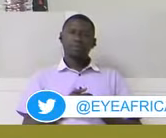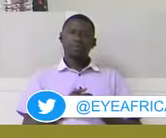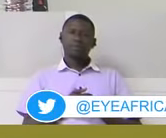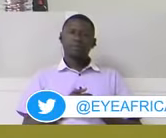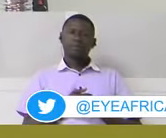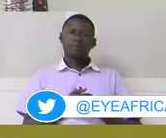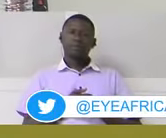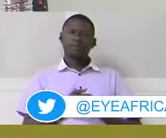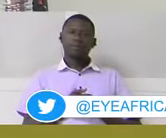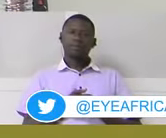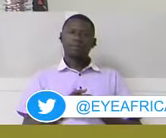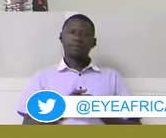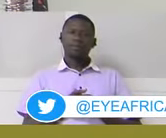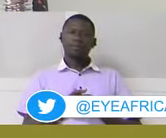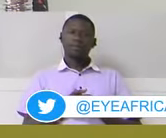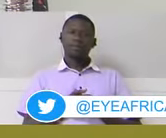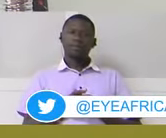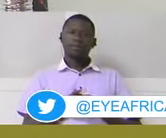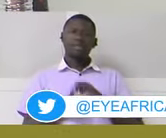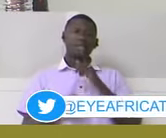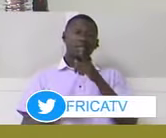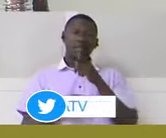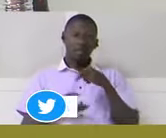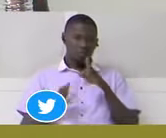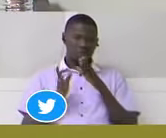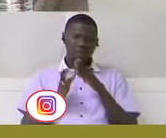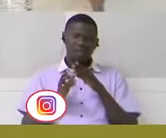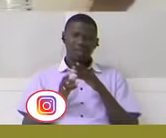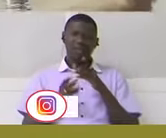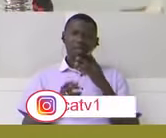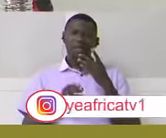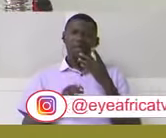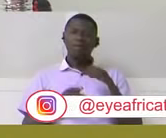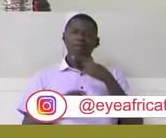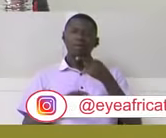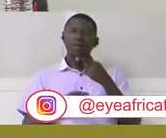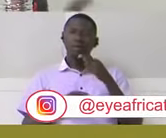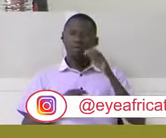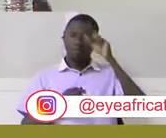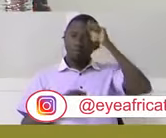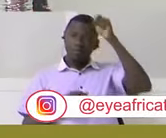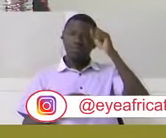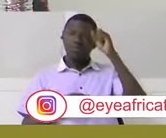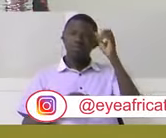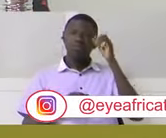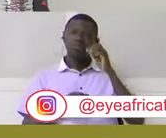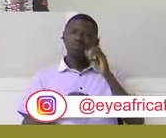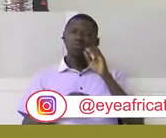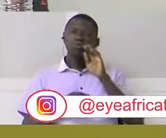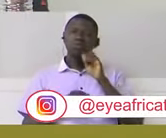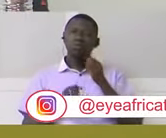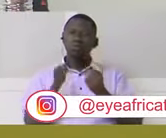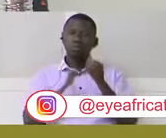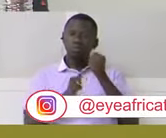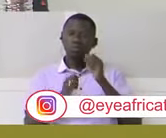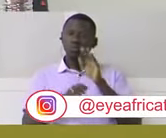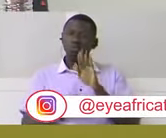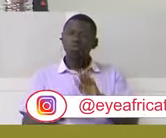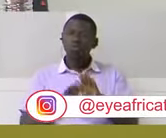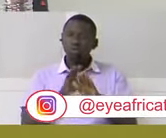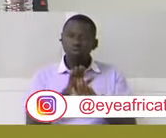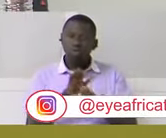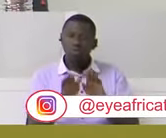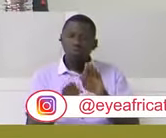even to the security of the own president? For the water canal, Sabo, it means Masibo, Sabu, Convoy, Masafo,